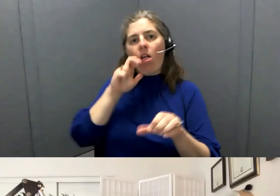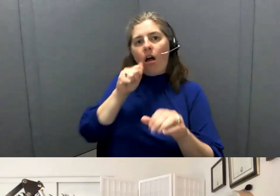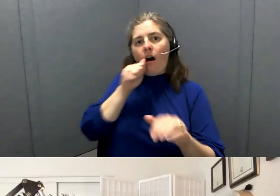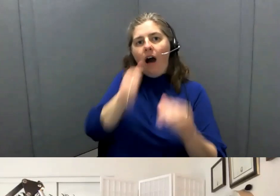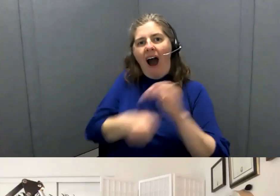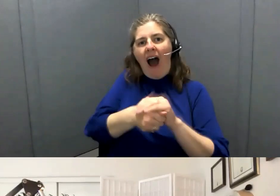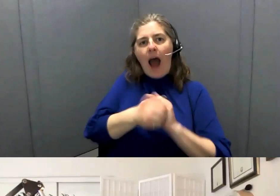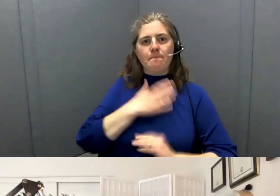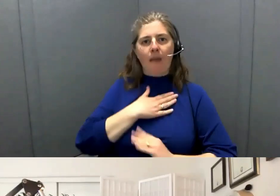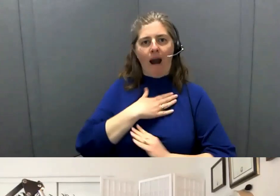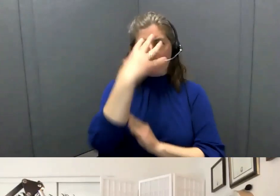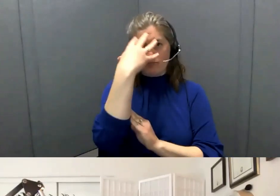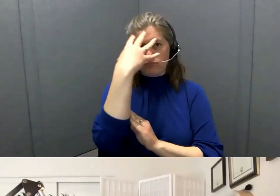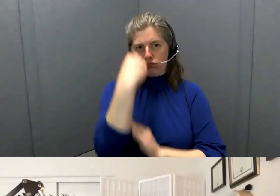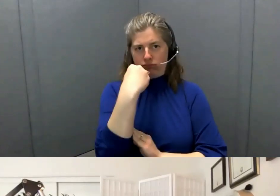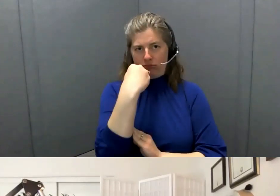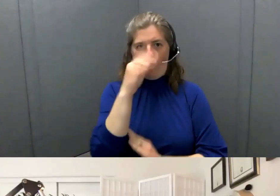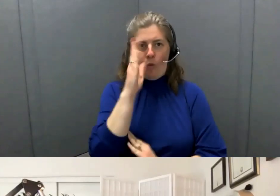cameras and